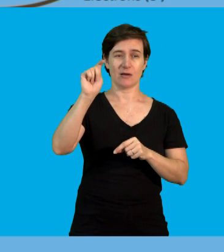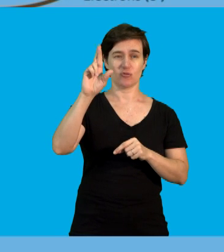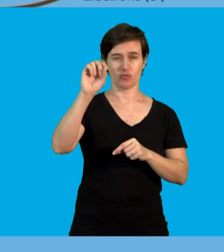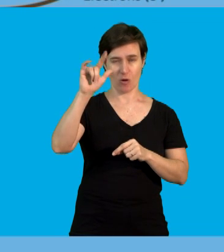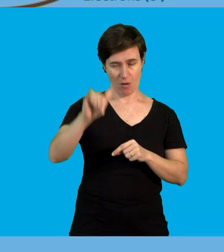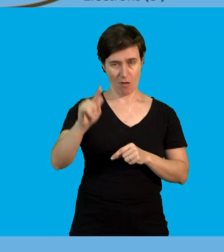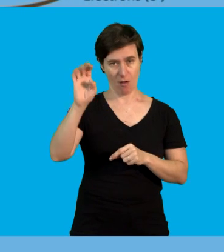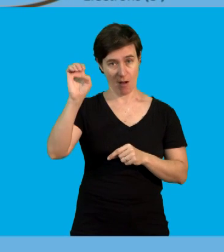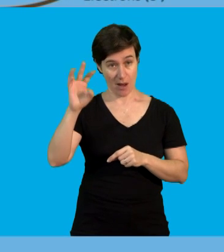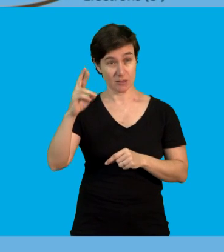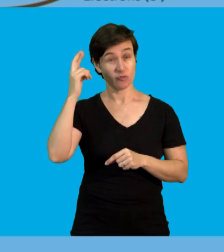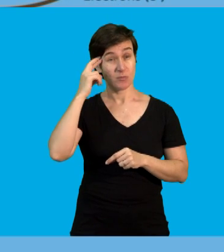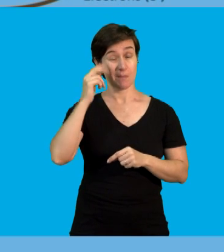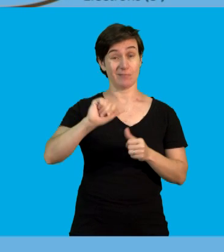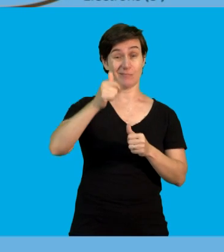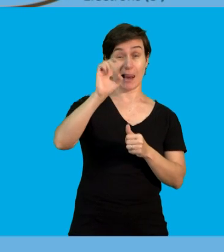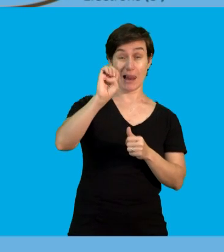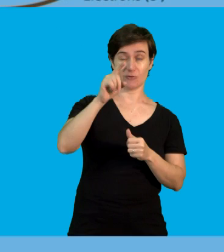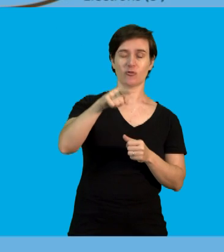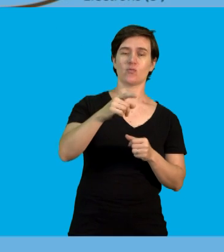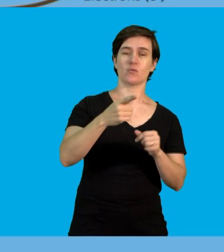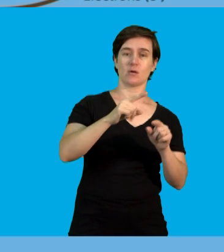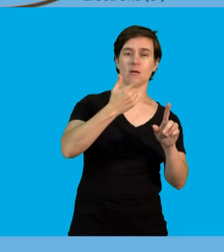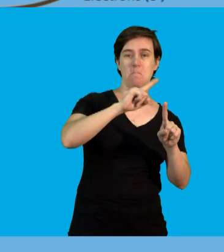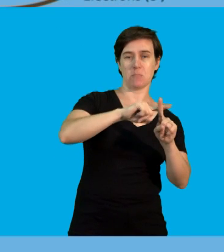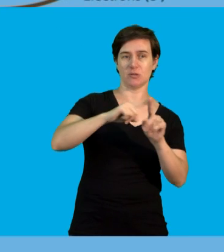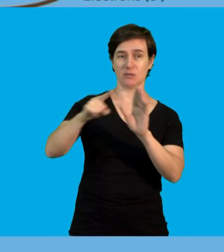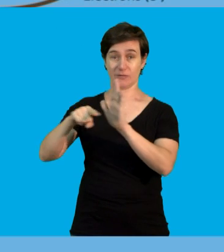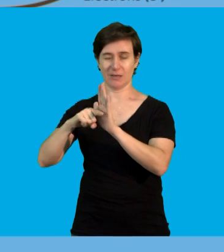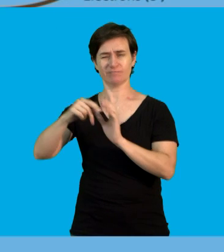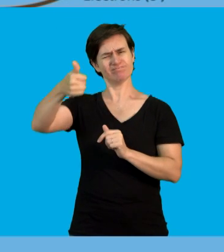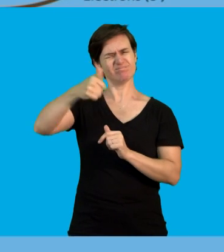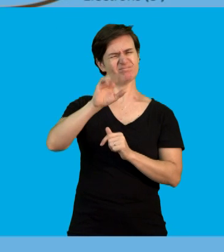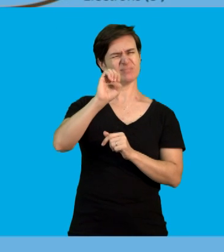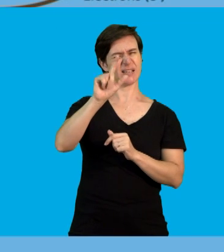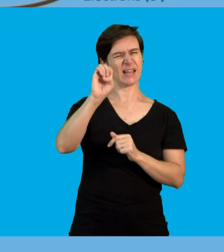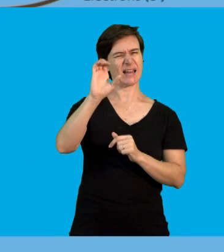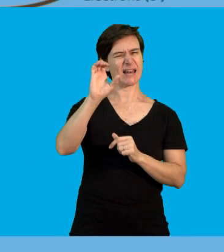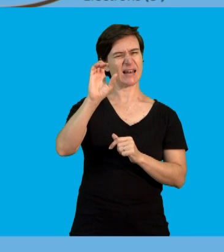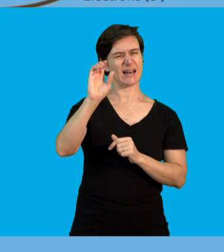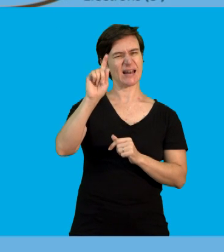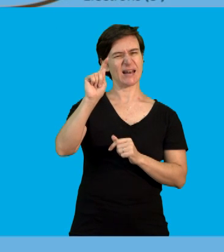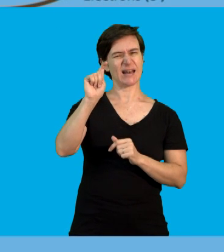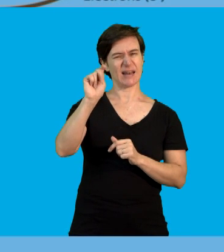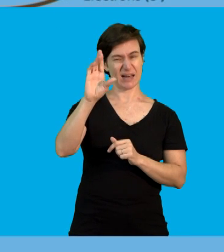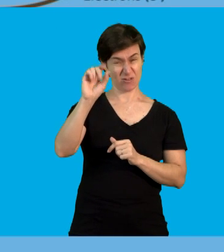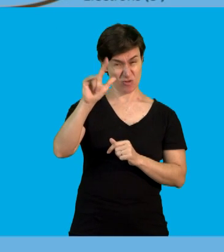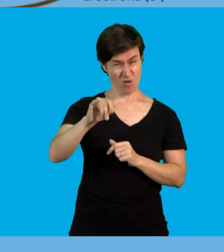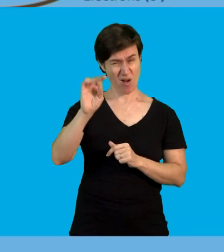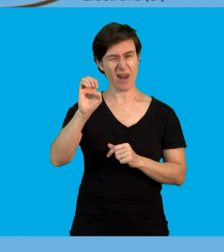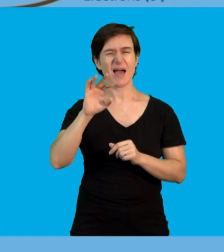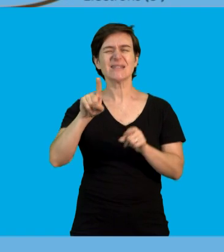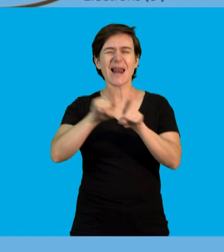the positive electrode and the negative electrode. Then our electrolyte, it is the solution or a paste that is used to